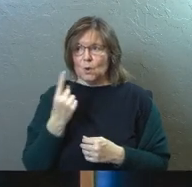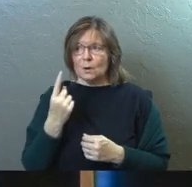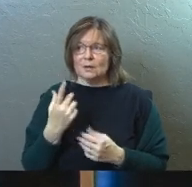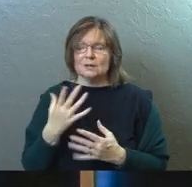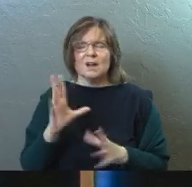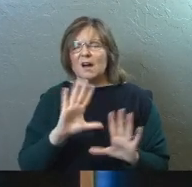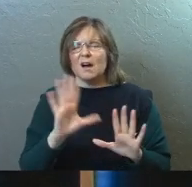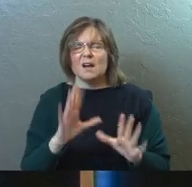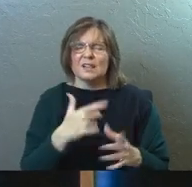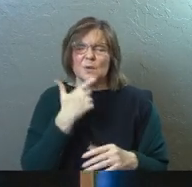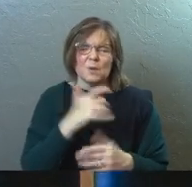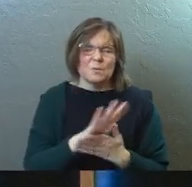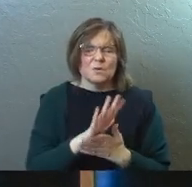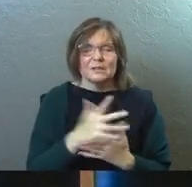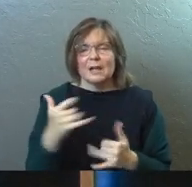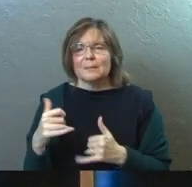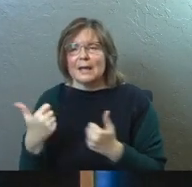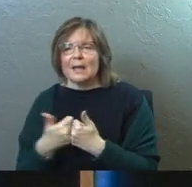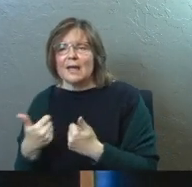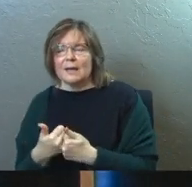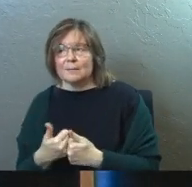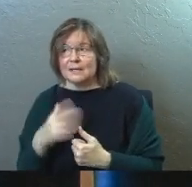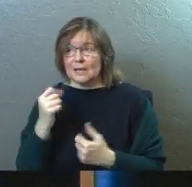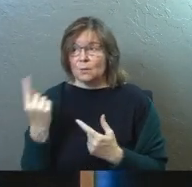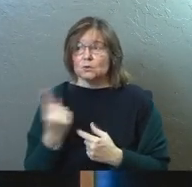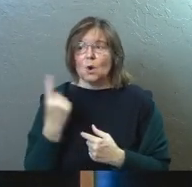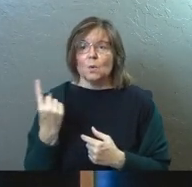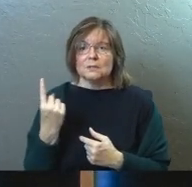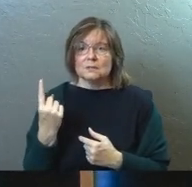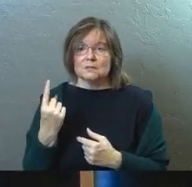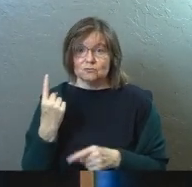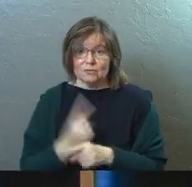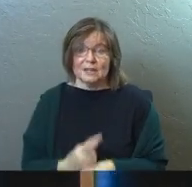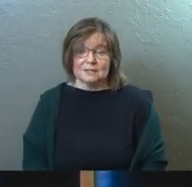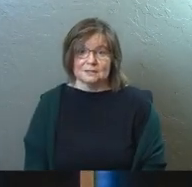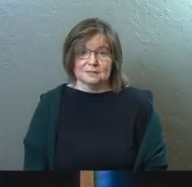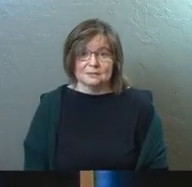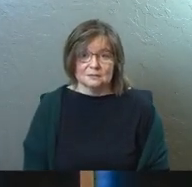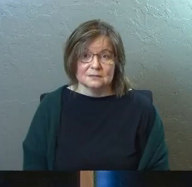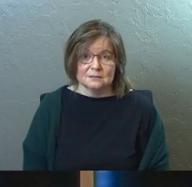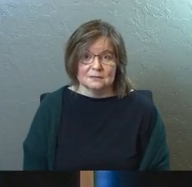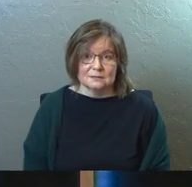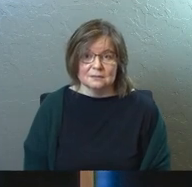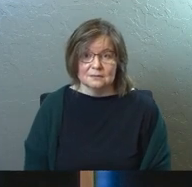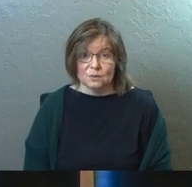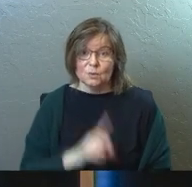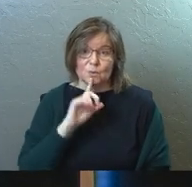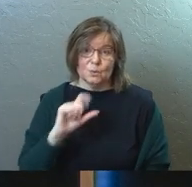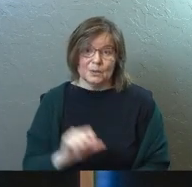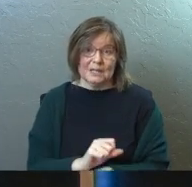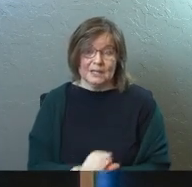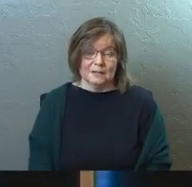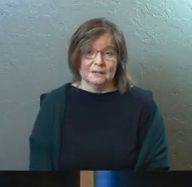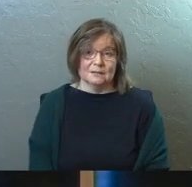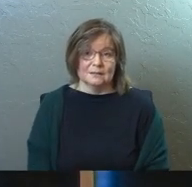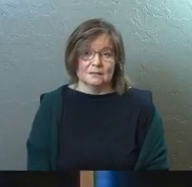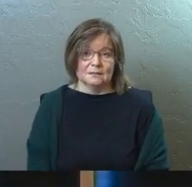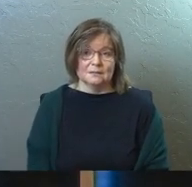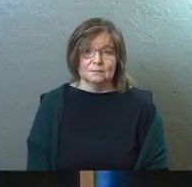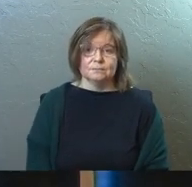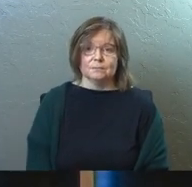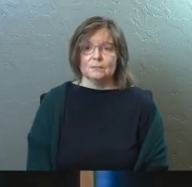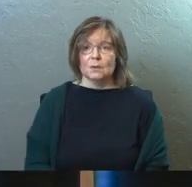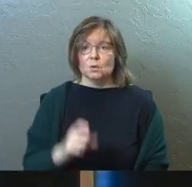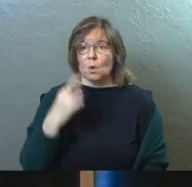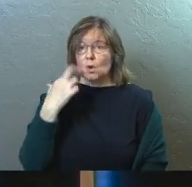always like, no, let's not watch a movie. Let's play a board game. And guess what? She's almost always right. Really. So